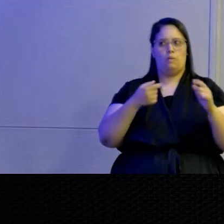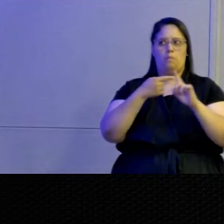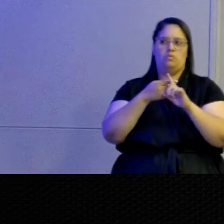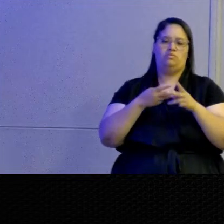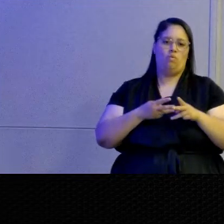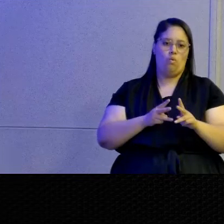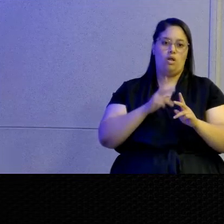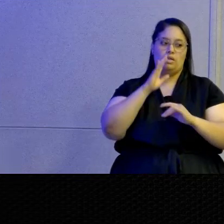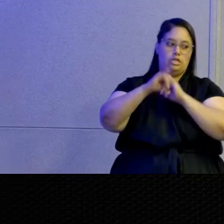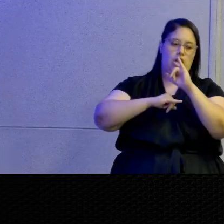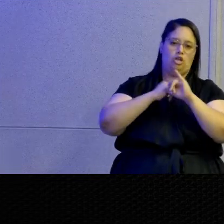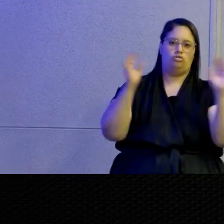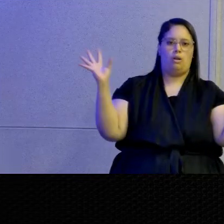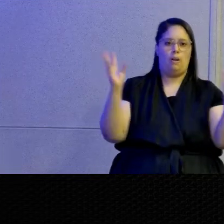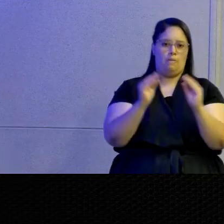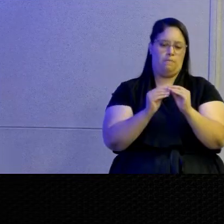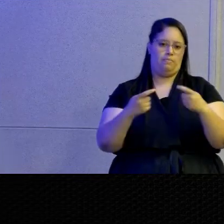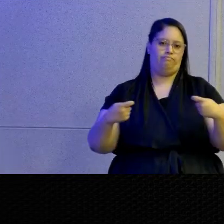collaborations.